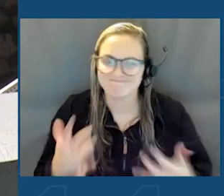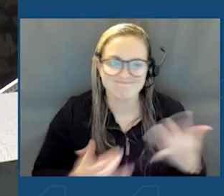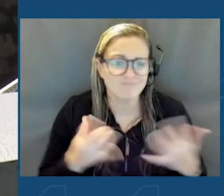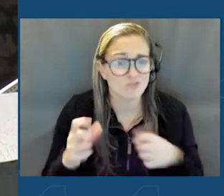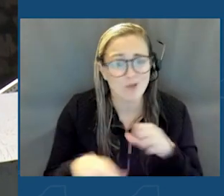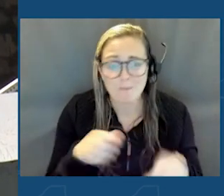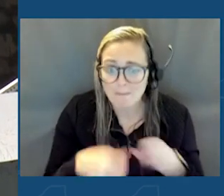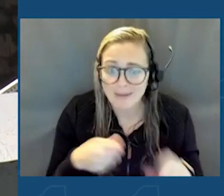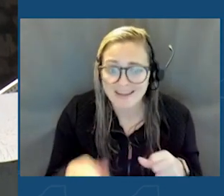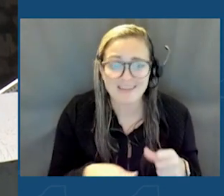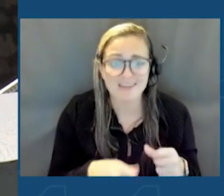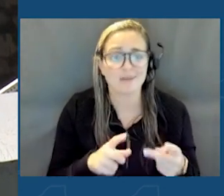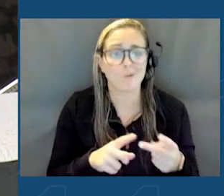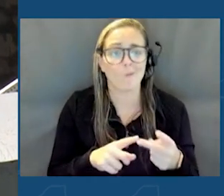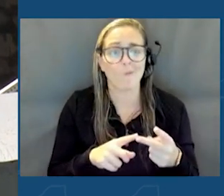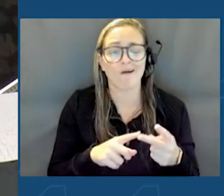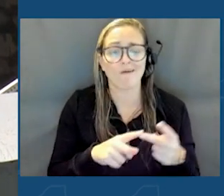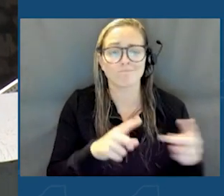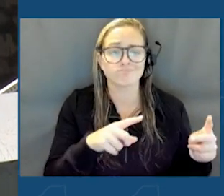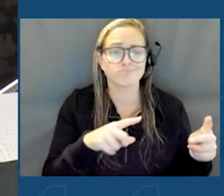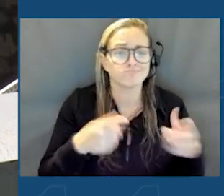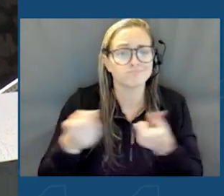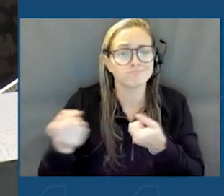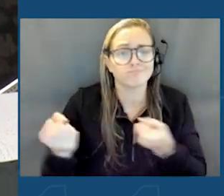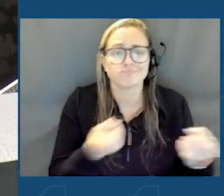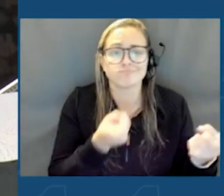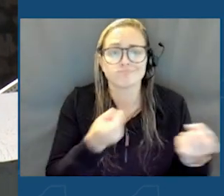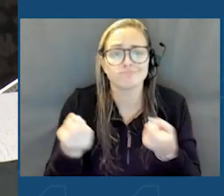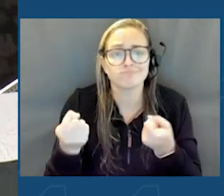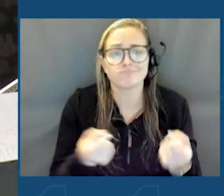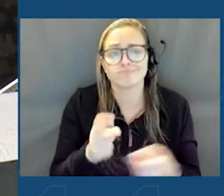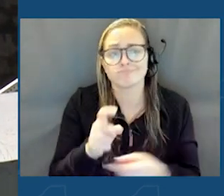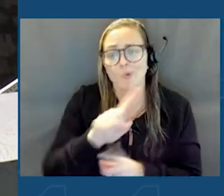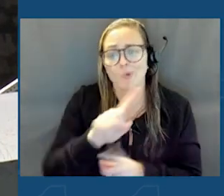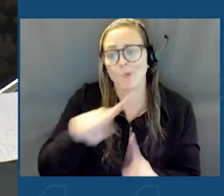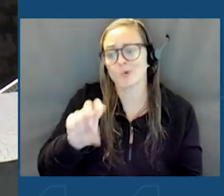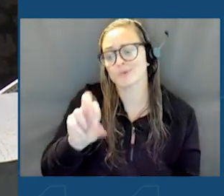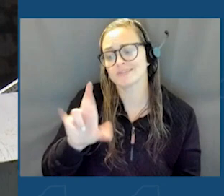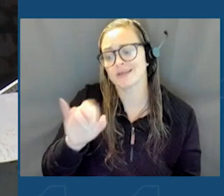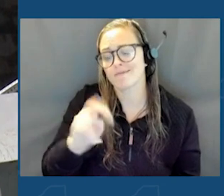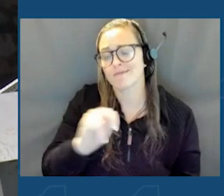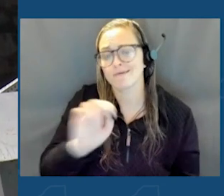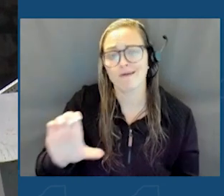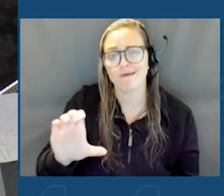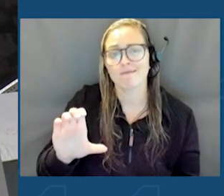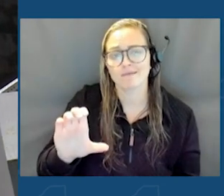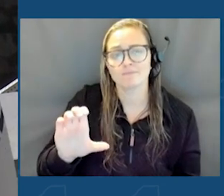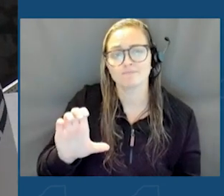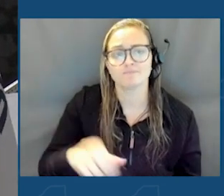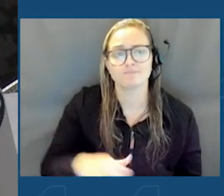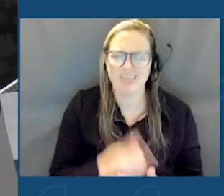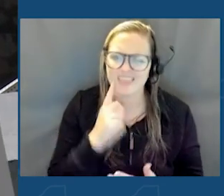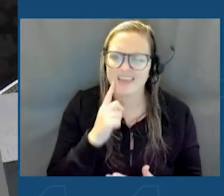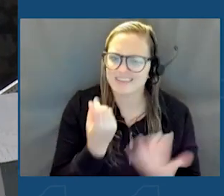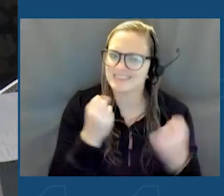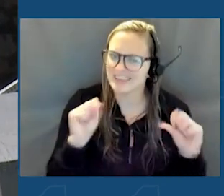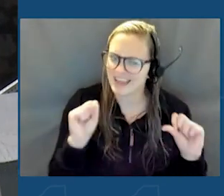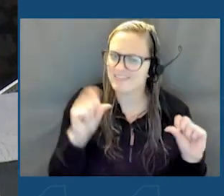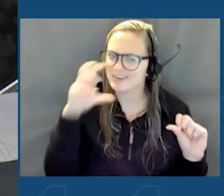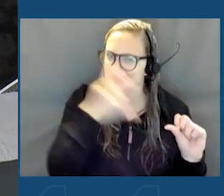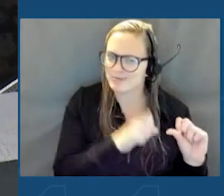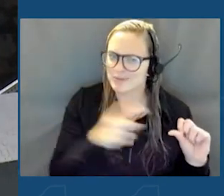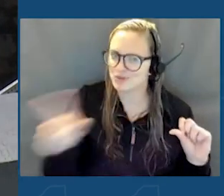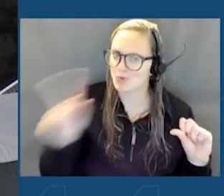or strap on my skis and take a trip to Saranac and then on to Tupper Lake. I think it's a safe bet that the governor is going to be out there